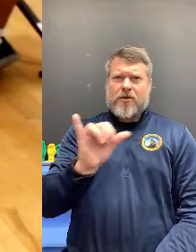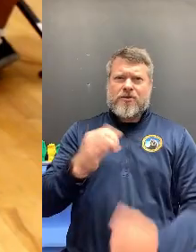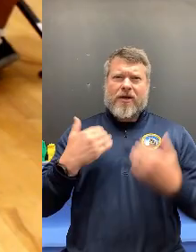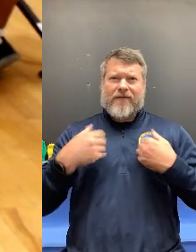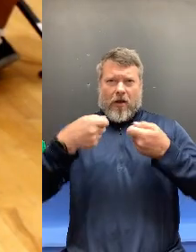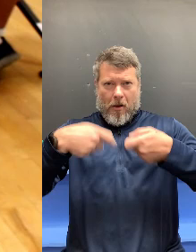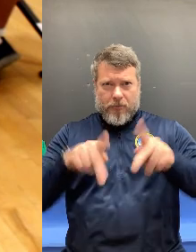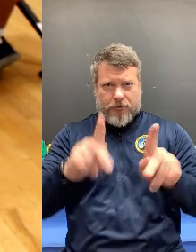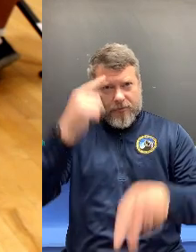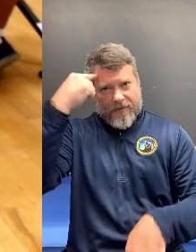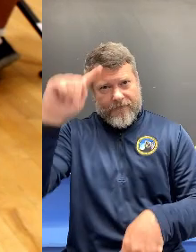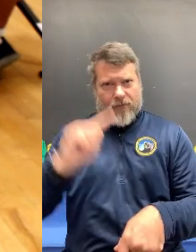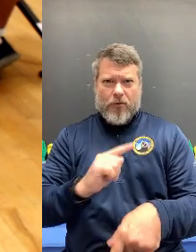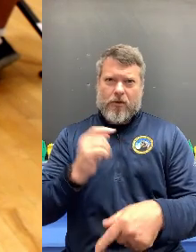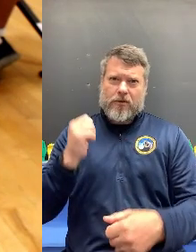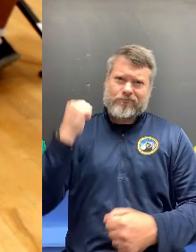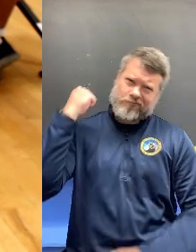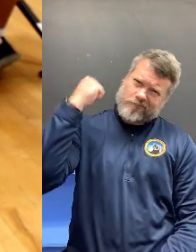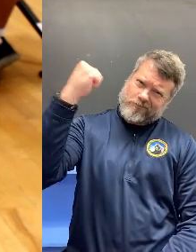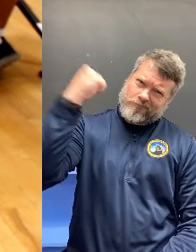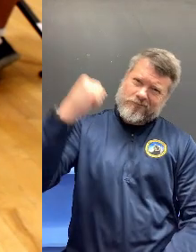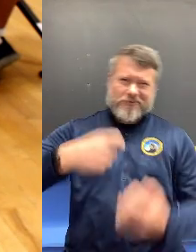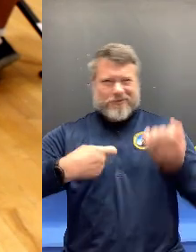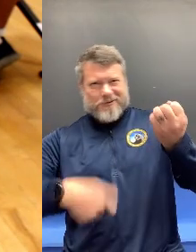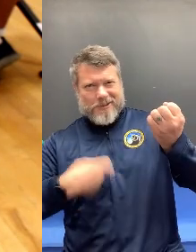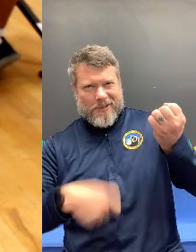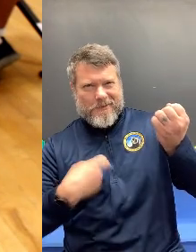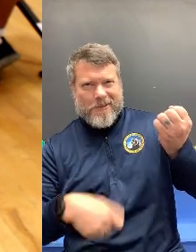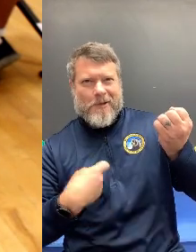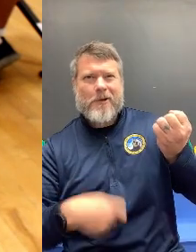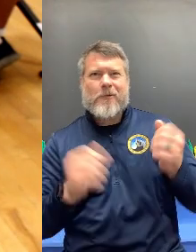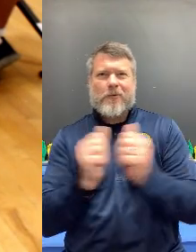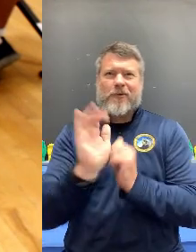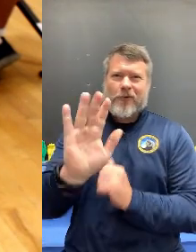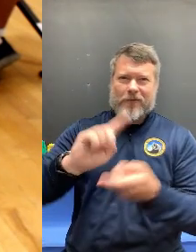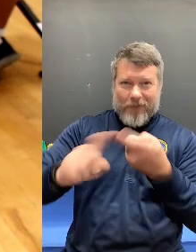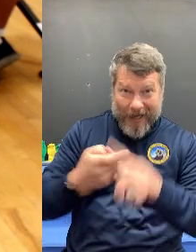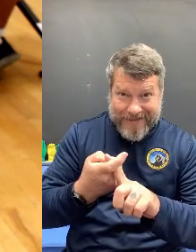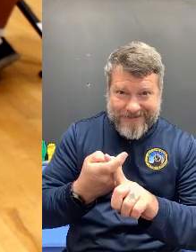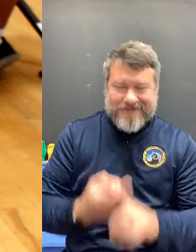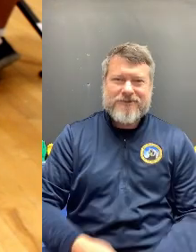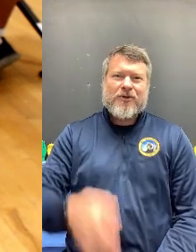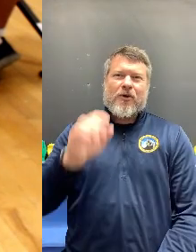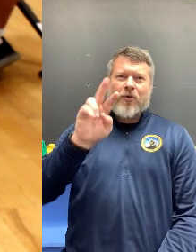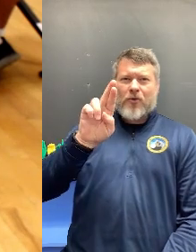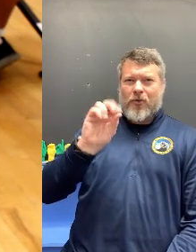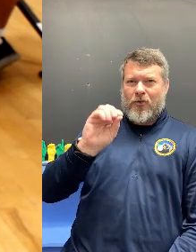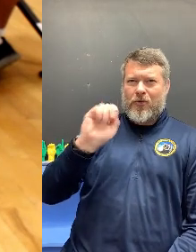It also allows opportunities to jam with your friends. Rock out, Baritones Academy!